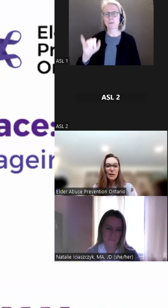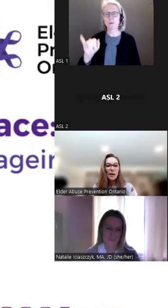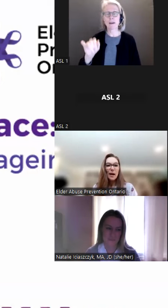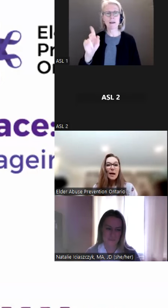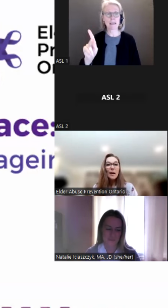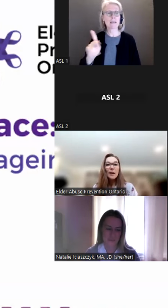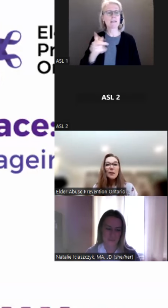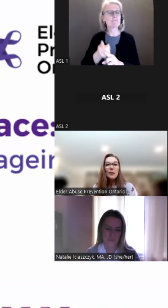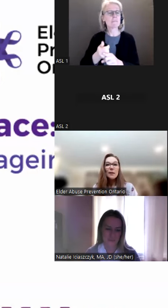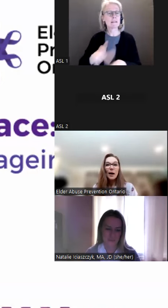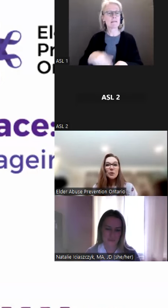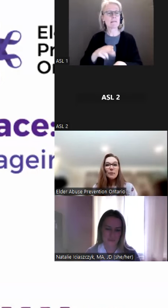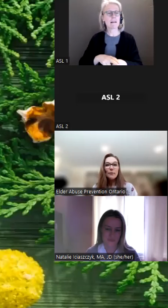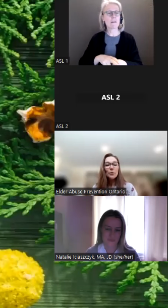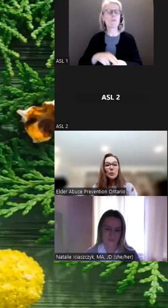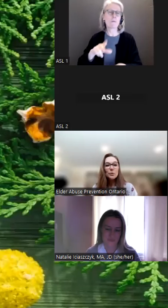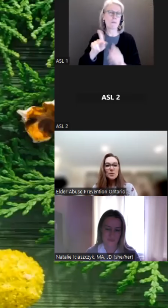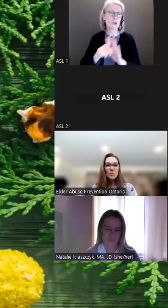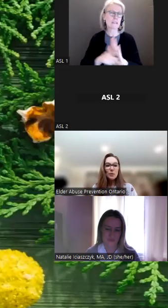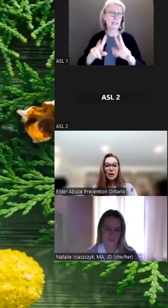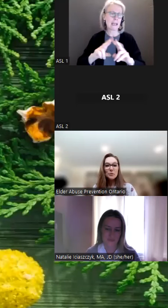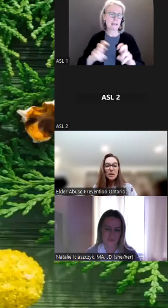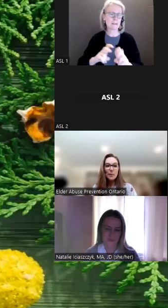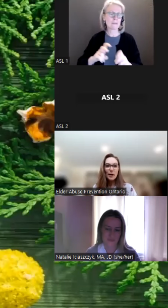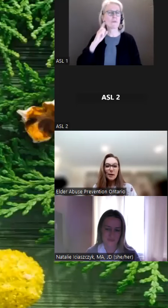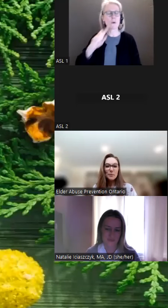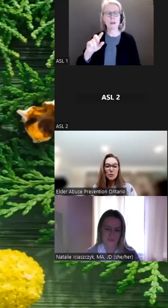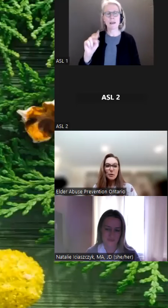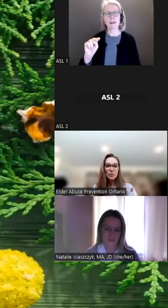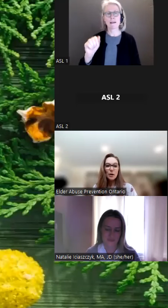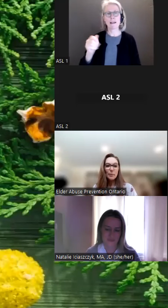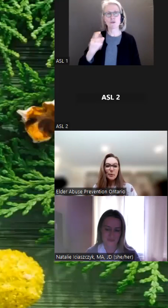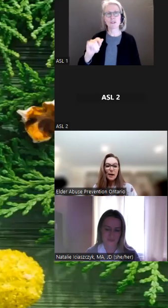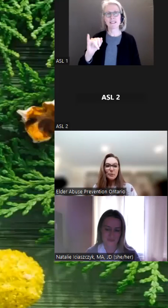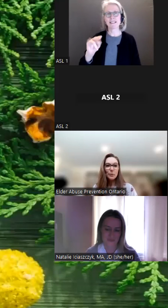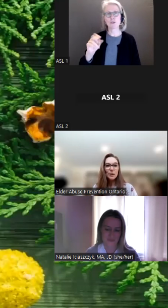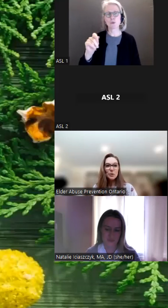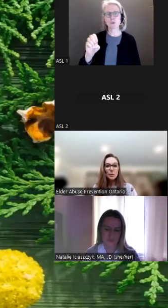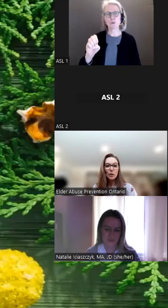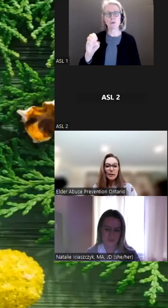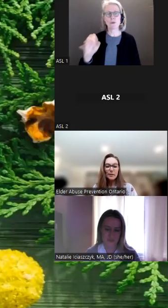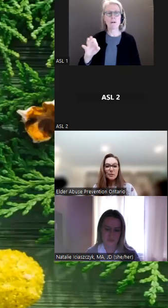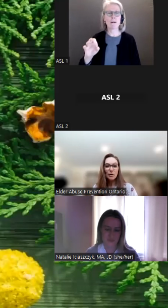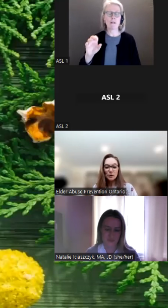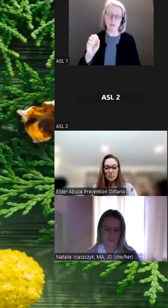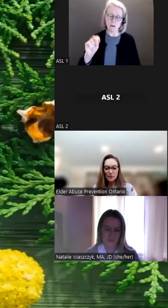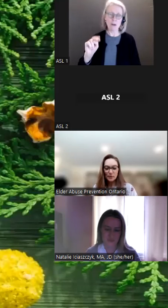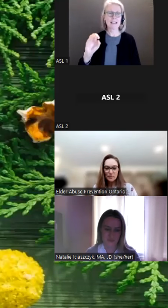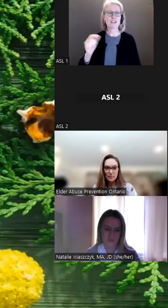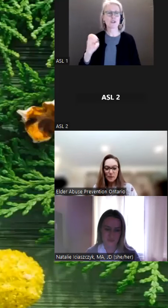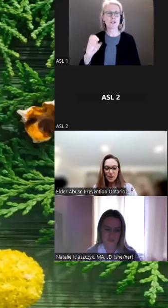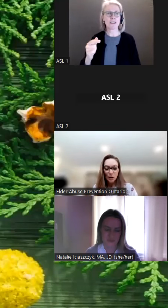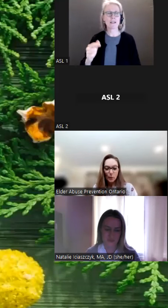Aging. I do have a few small housekeeping items, which I'll talk about after we do our land